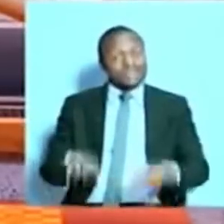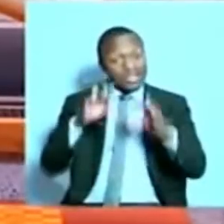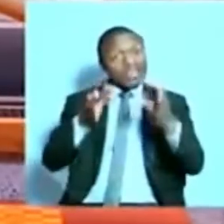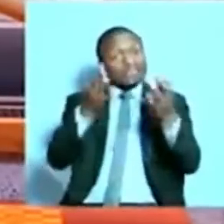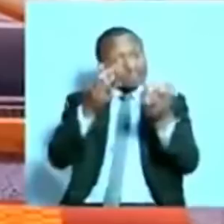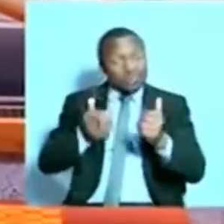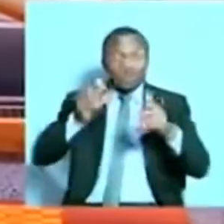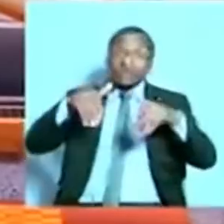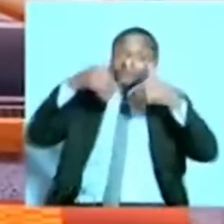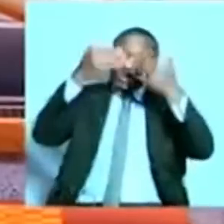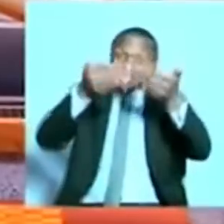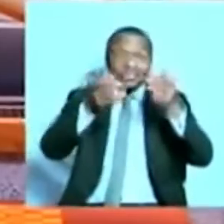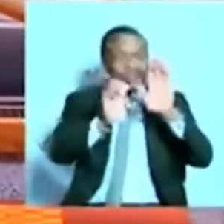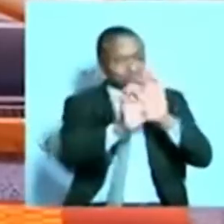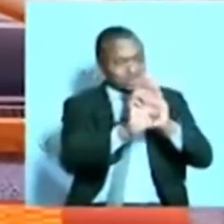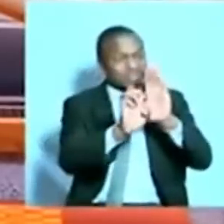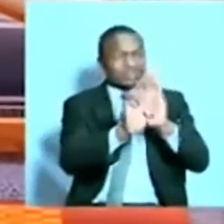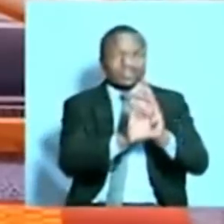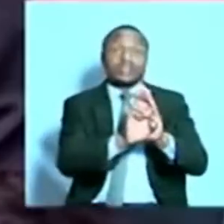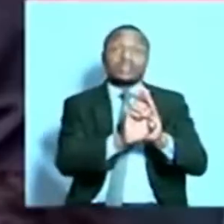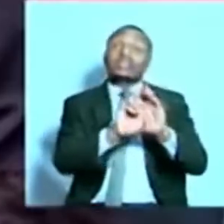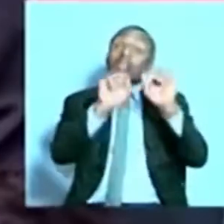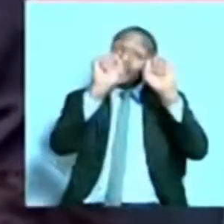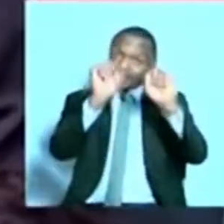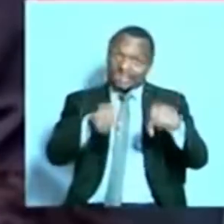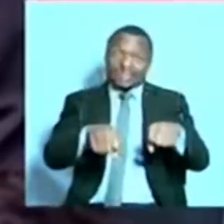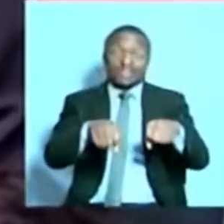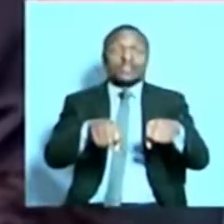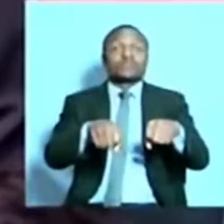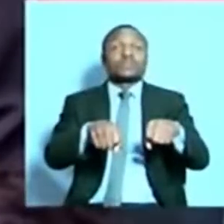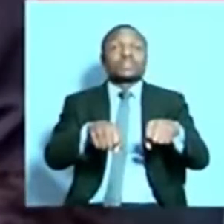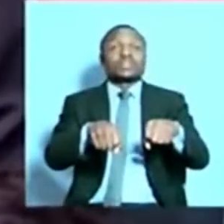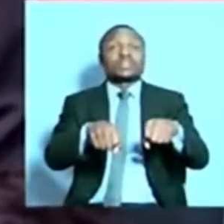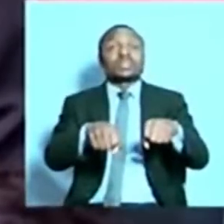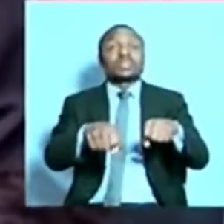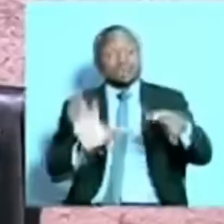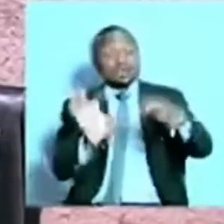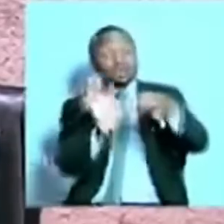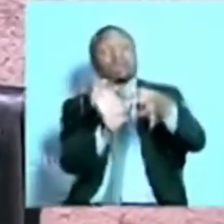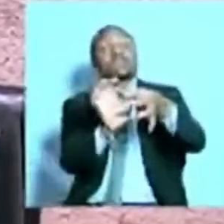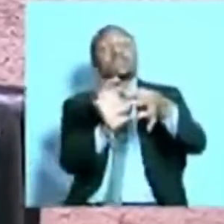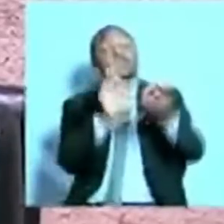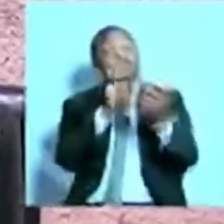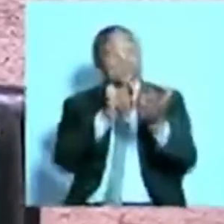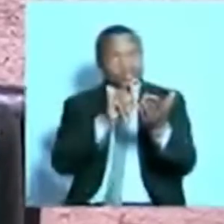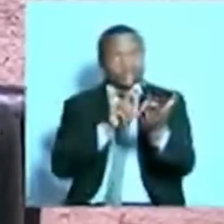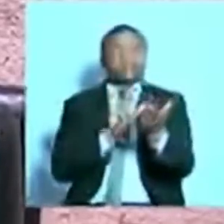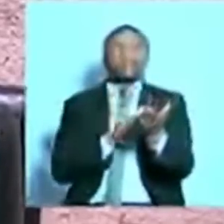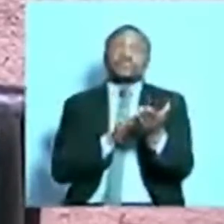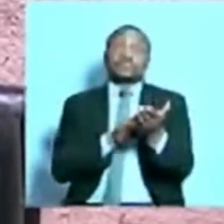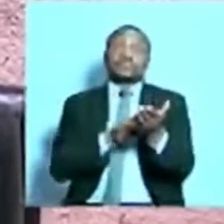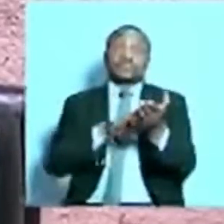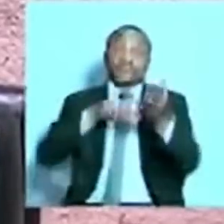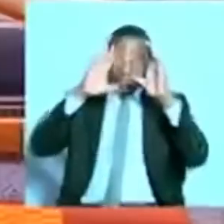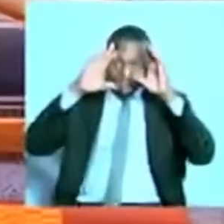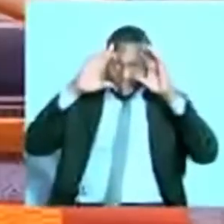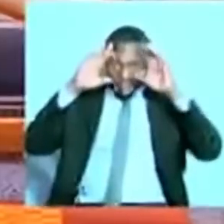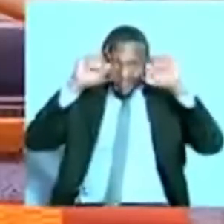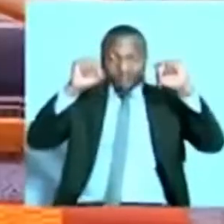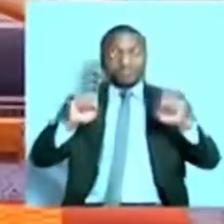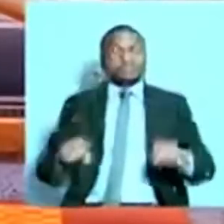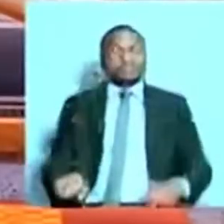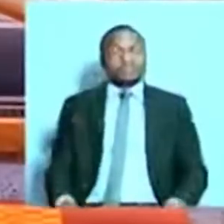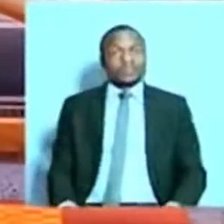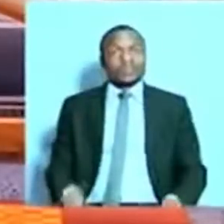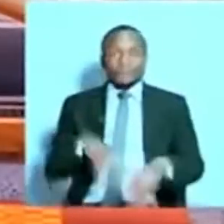want to give examples, let them be in line with the report by the president.